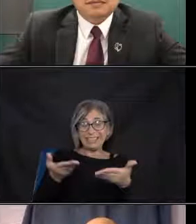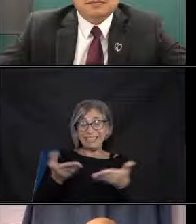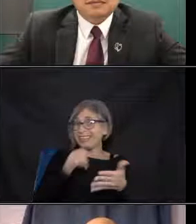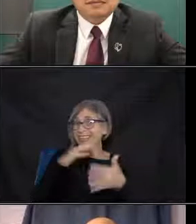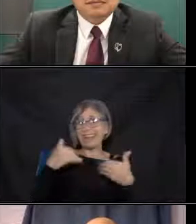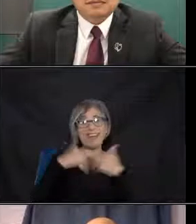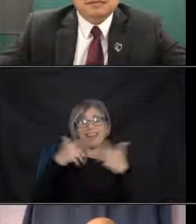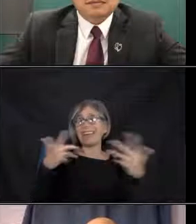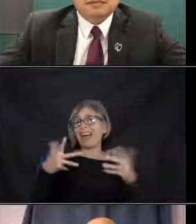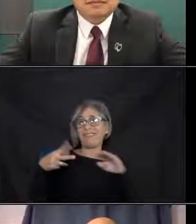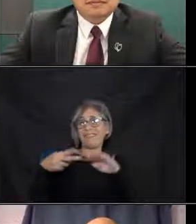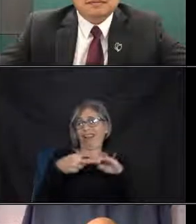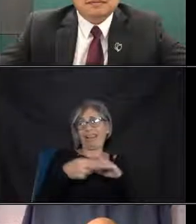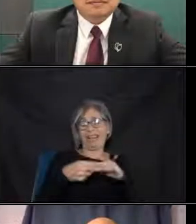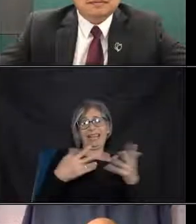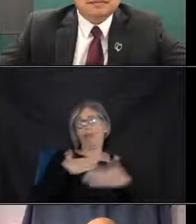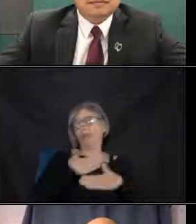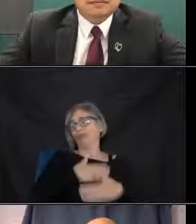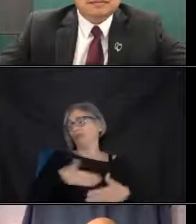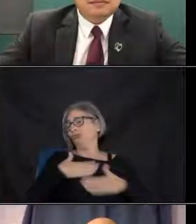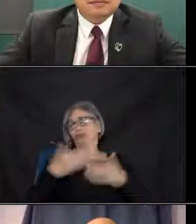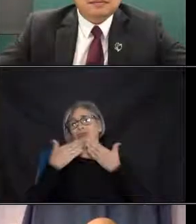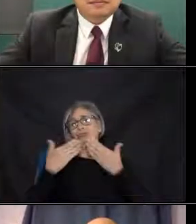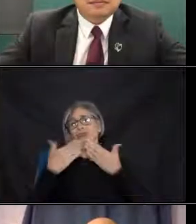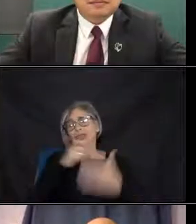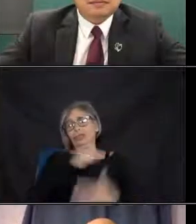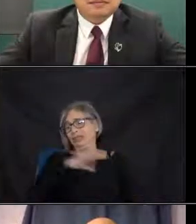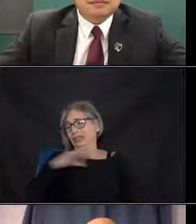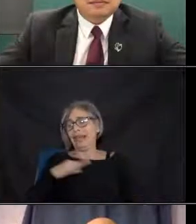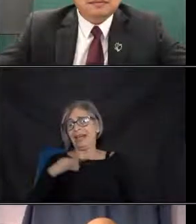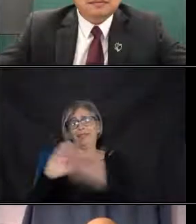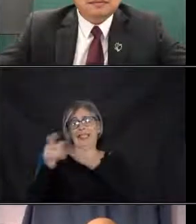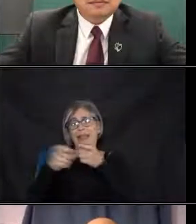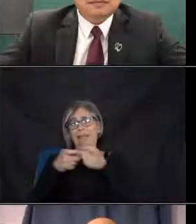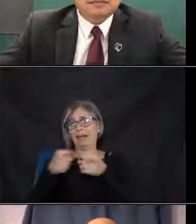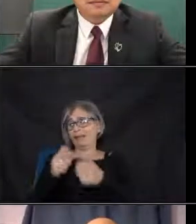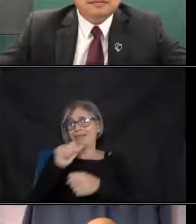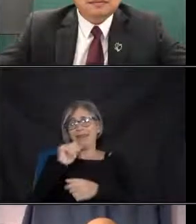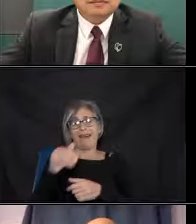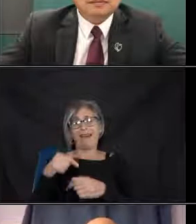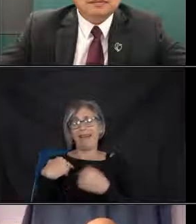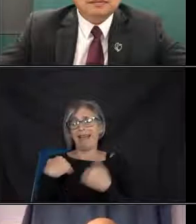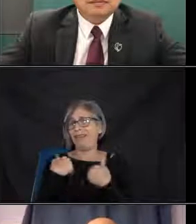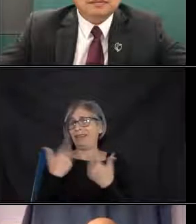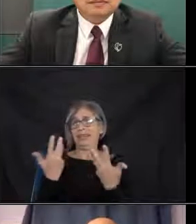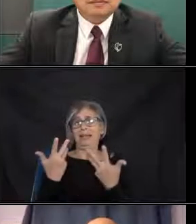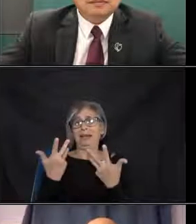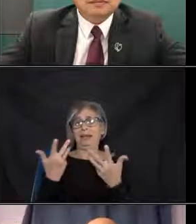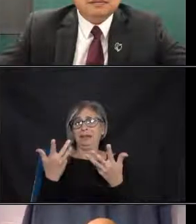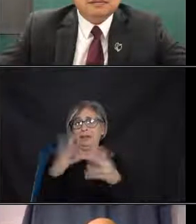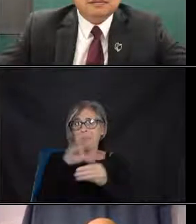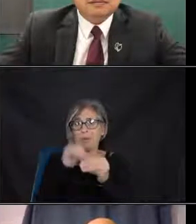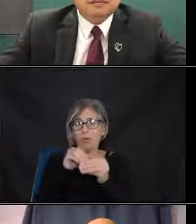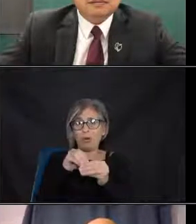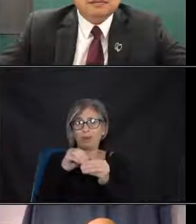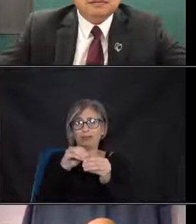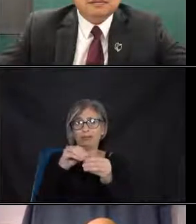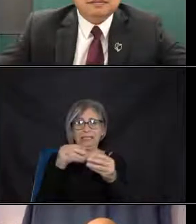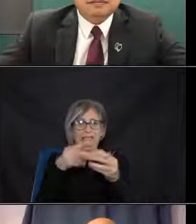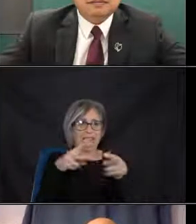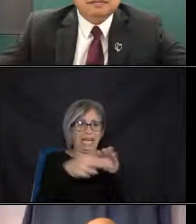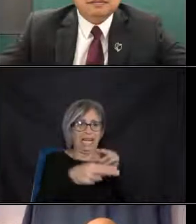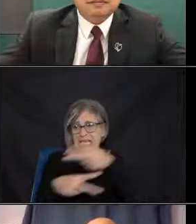deal with that. And I'm gracious to the staff and to the city manager for not having to get more involved in the budget and start cutting